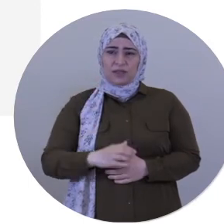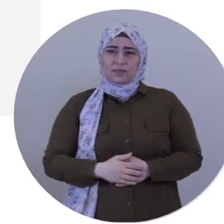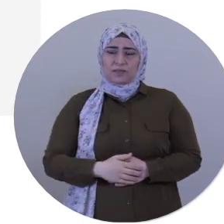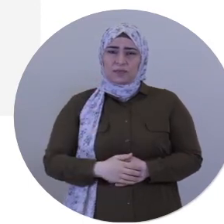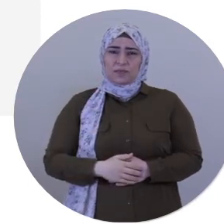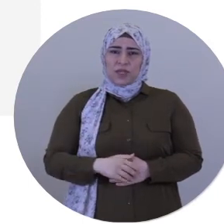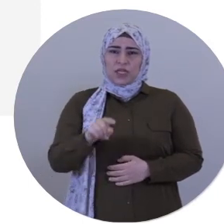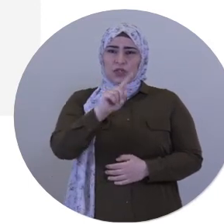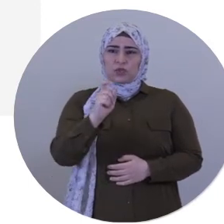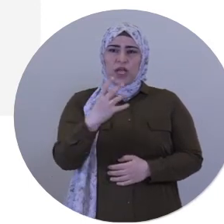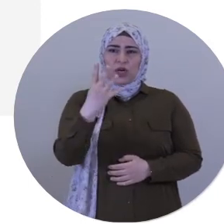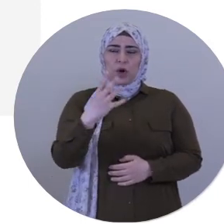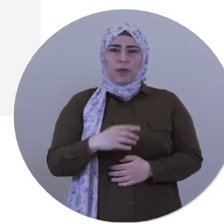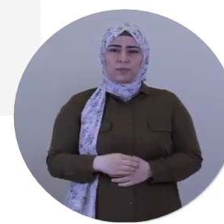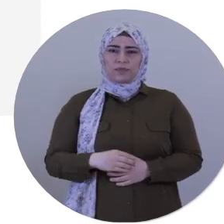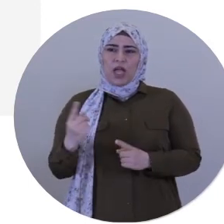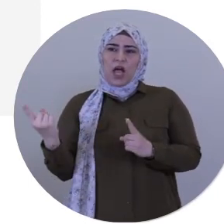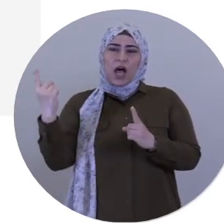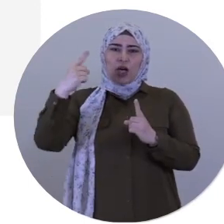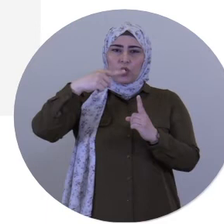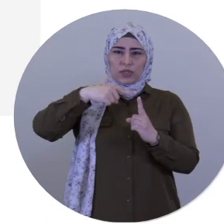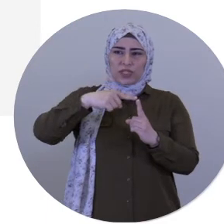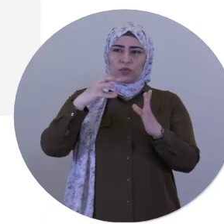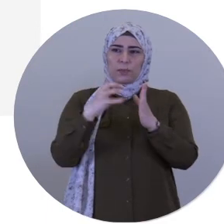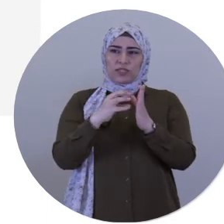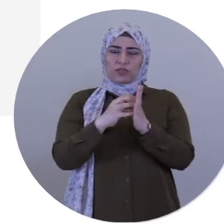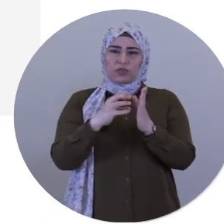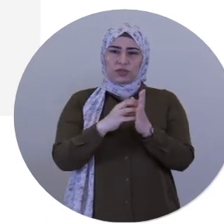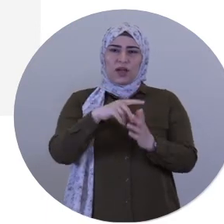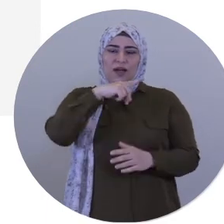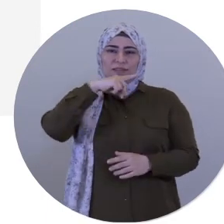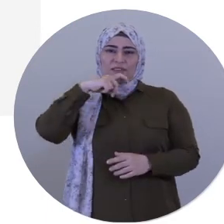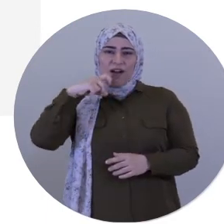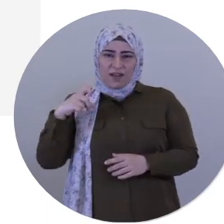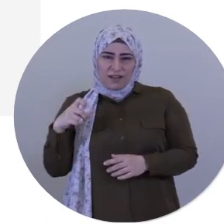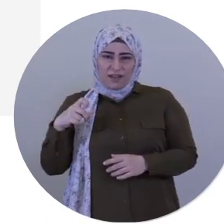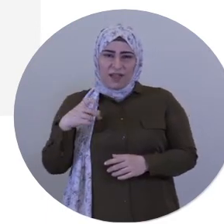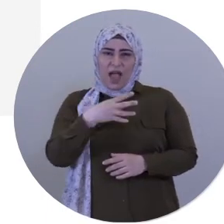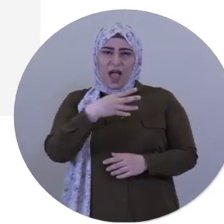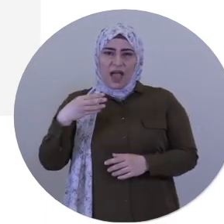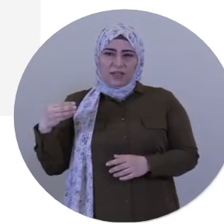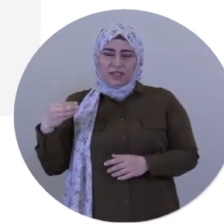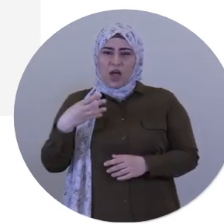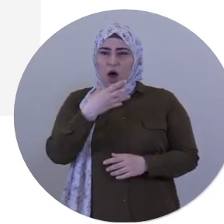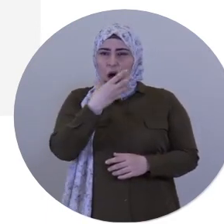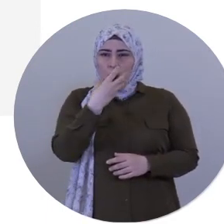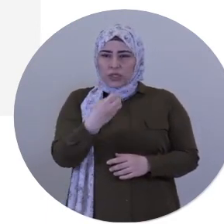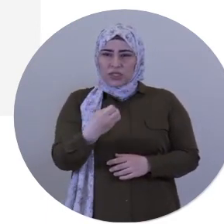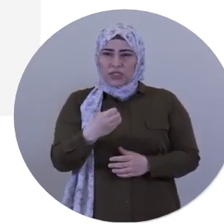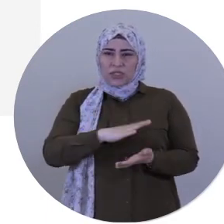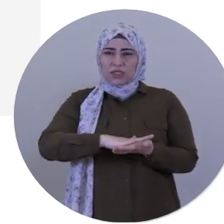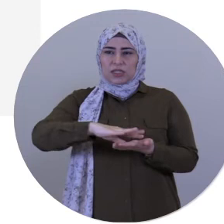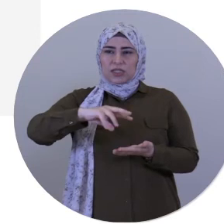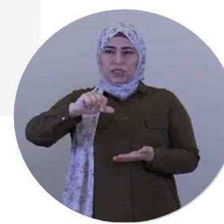Question number 4. According to the passage, dry and hot deserts are formed. How are they